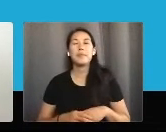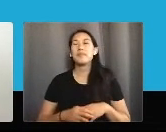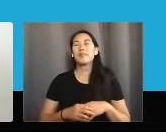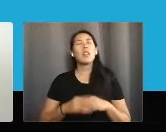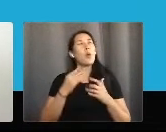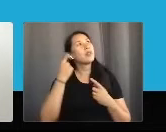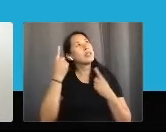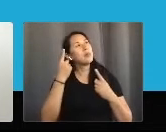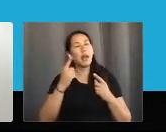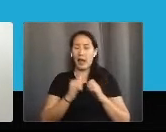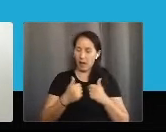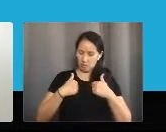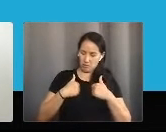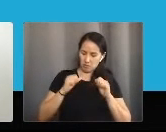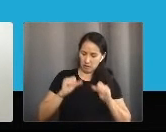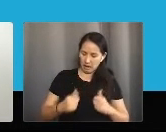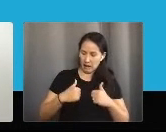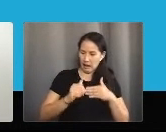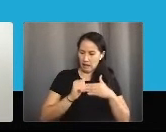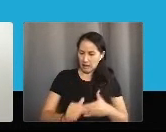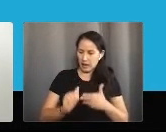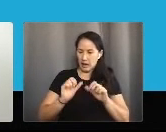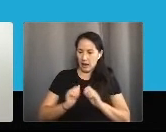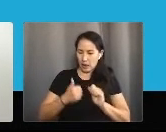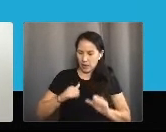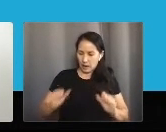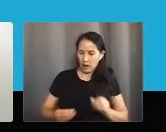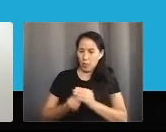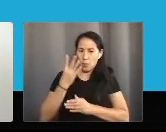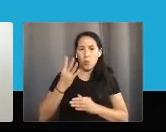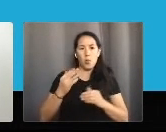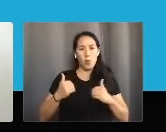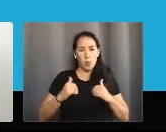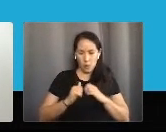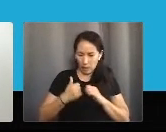day. How will you lead? How will you grow? How will you create change?